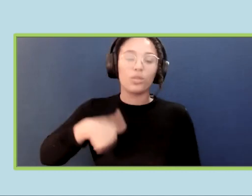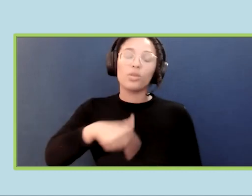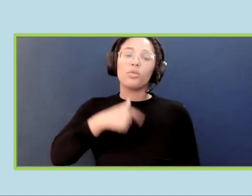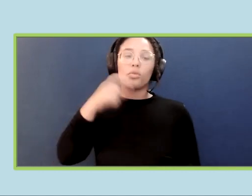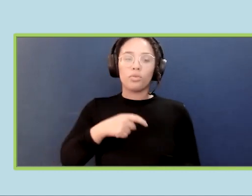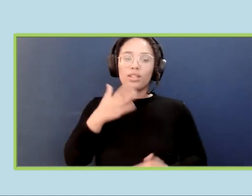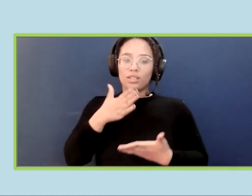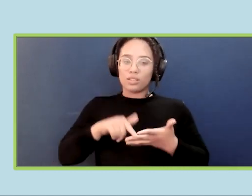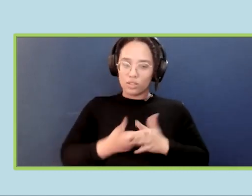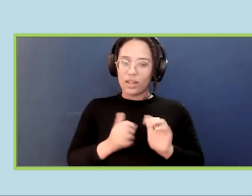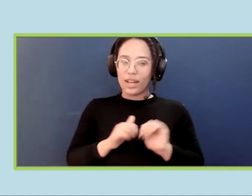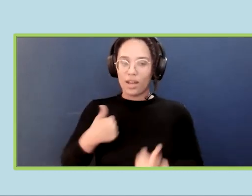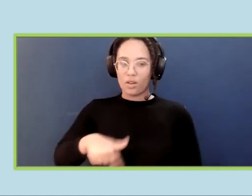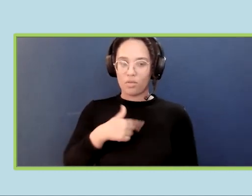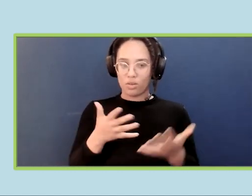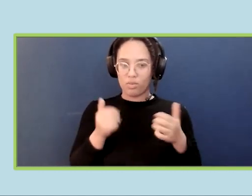together.